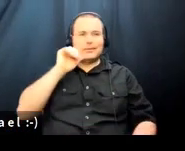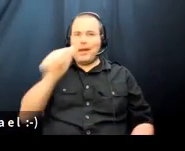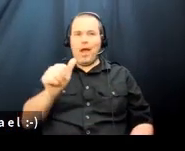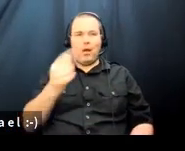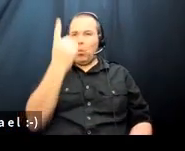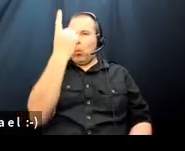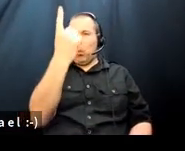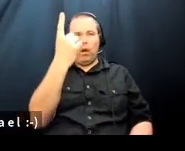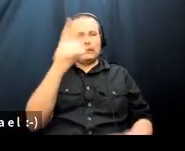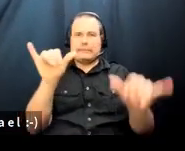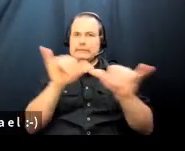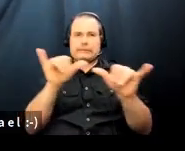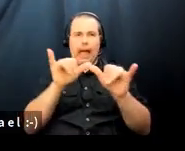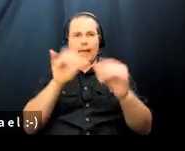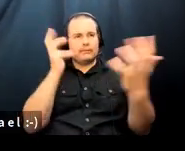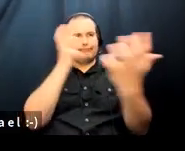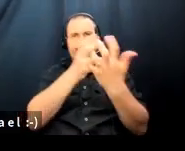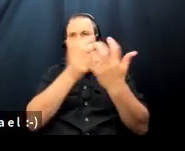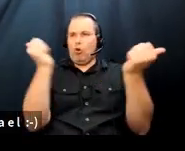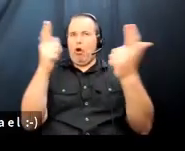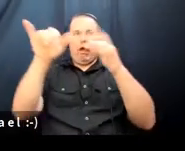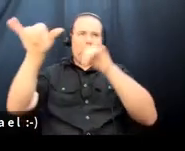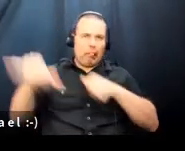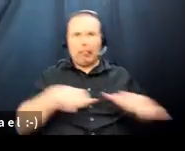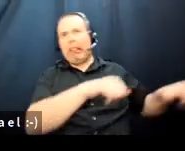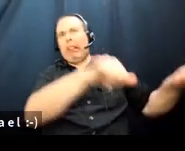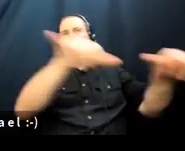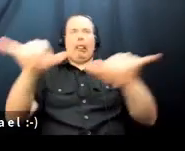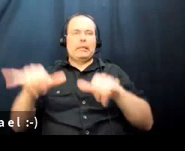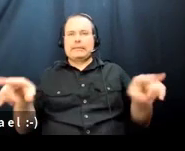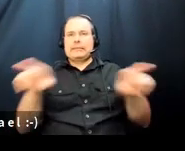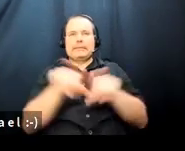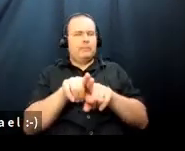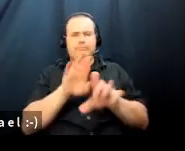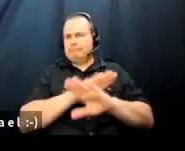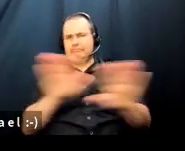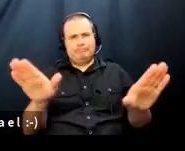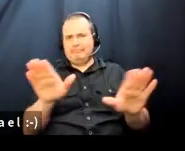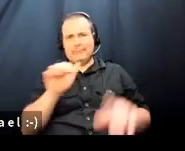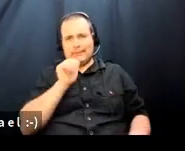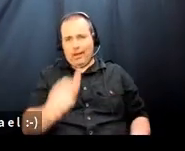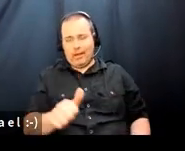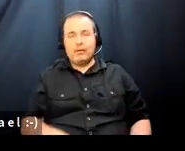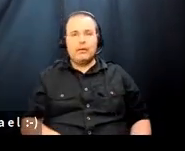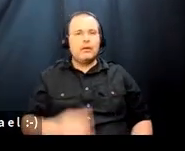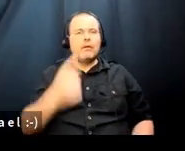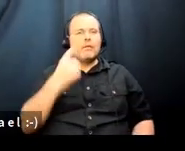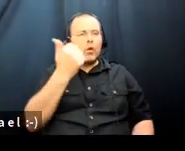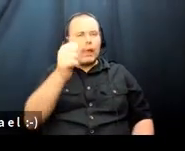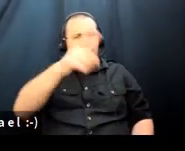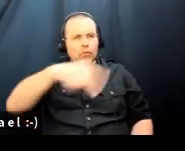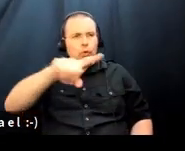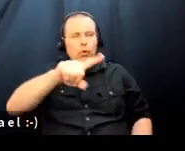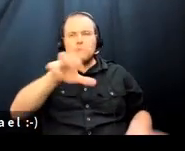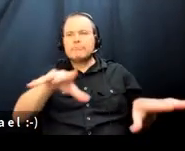all thing. Those of you that, took a psychology class at some point